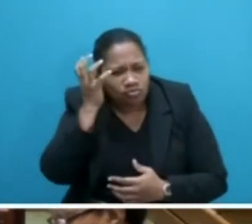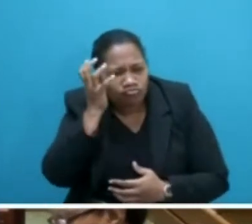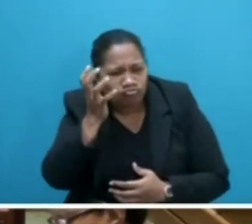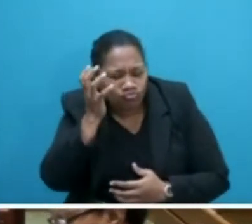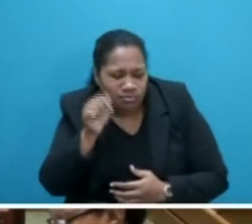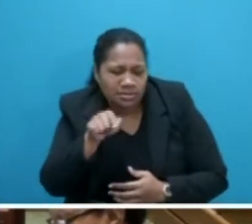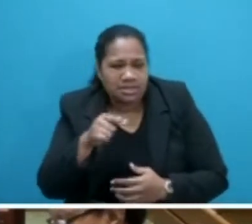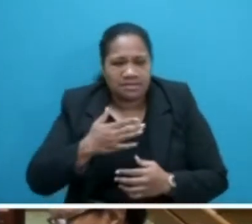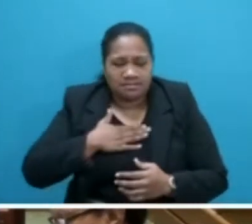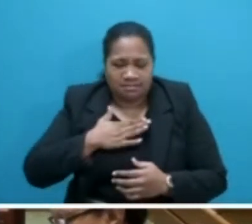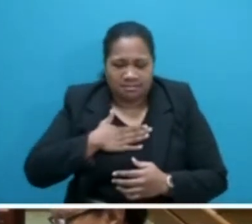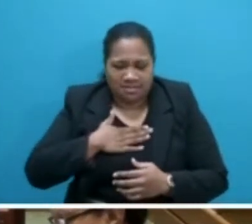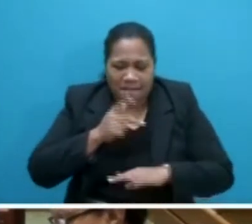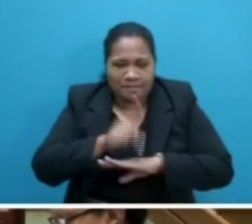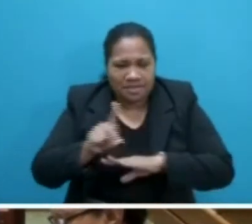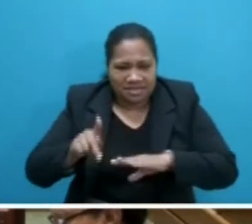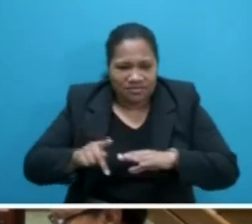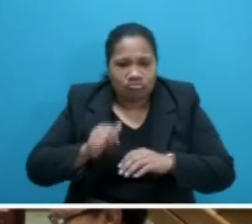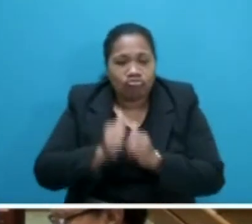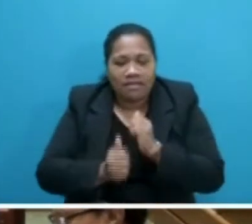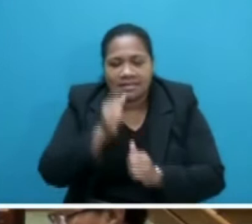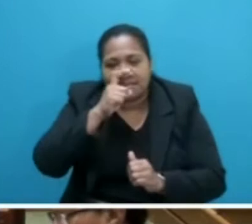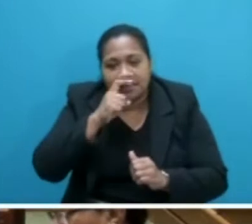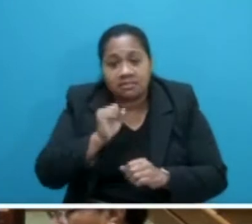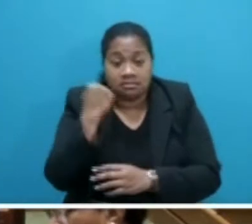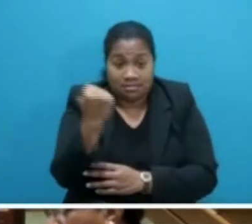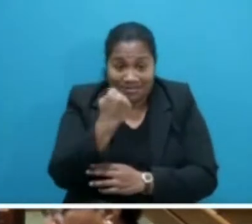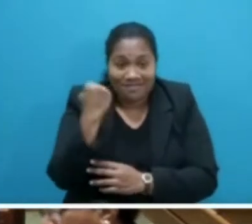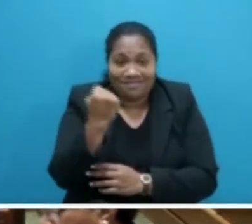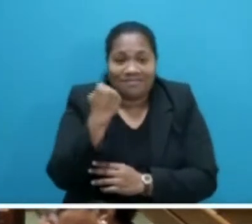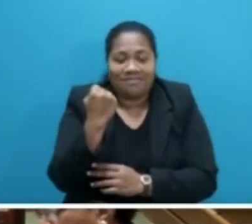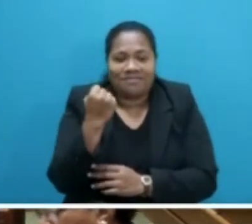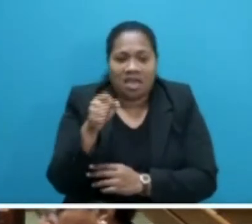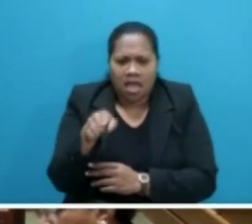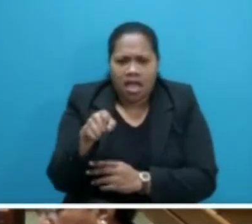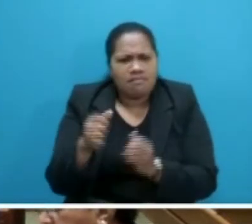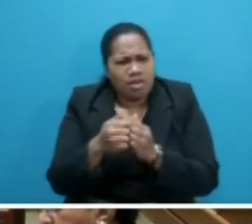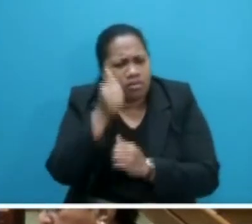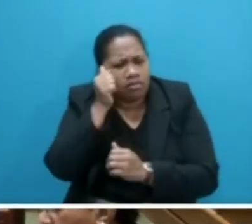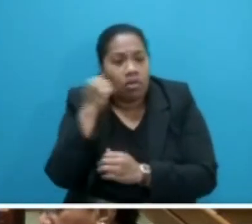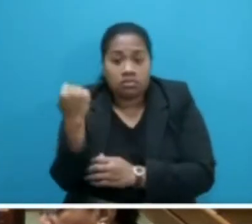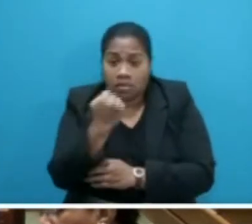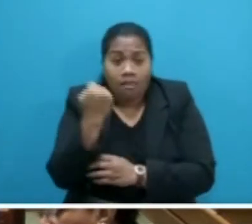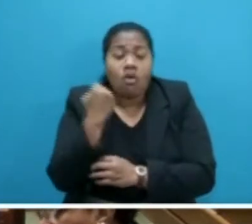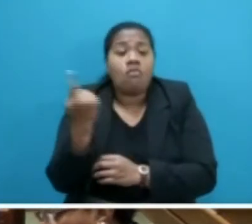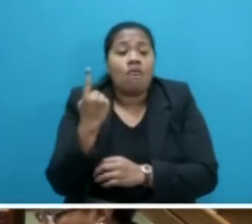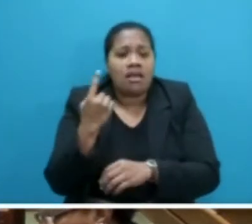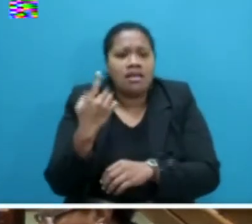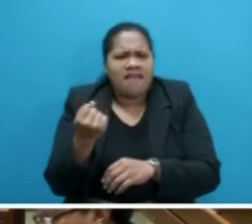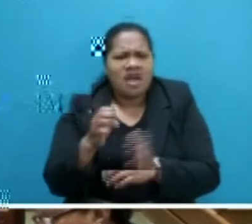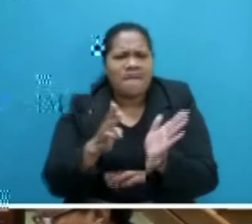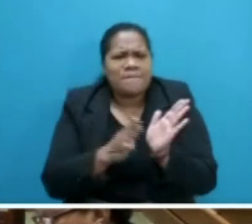Samoa. As many of you know, Samoans are contending with an outbreak of measles, which